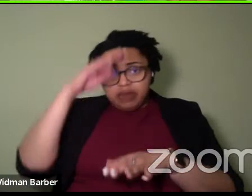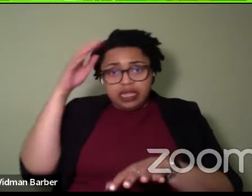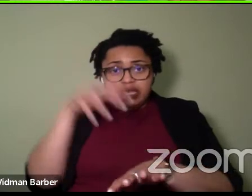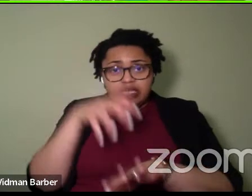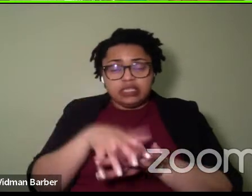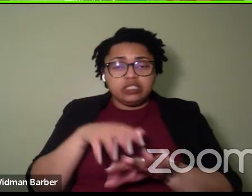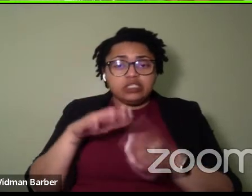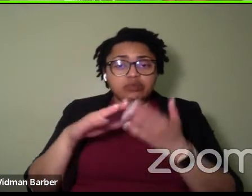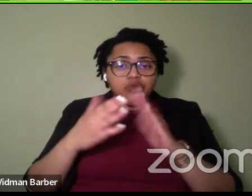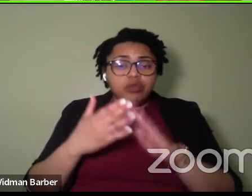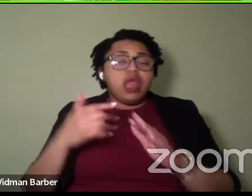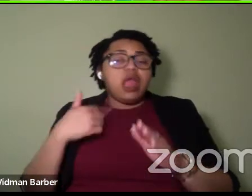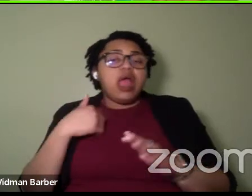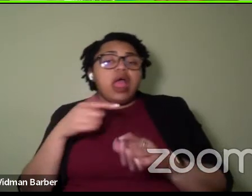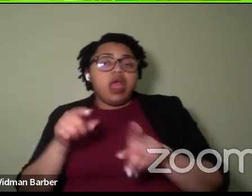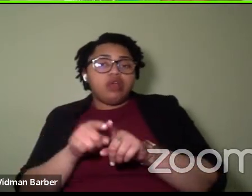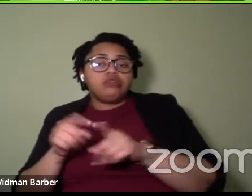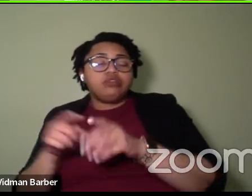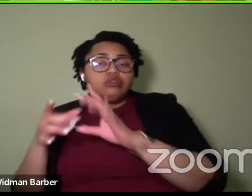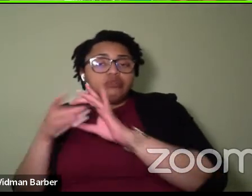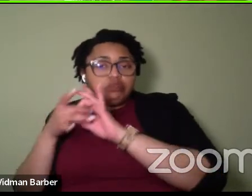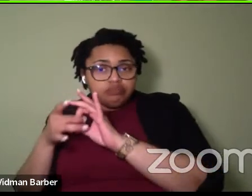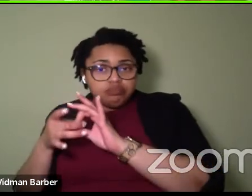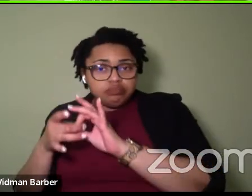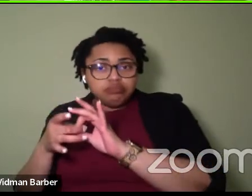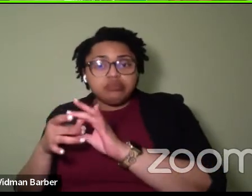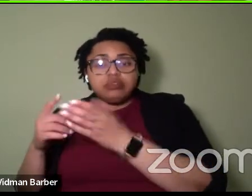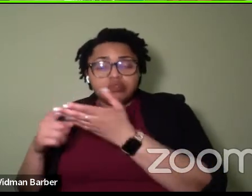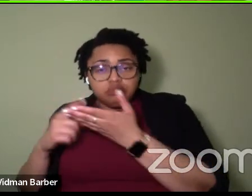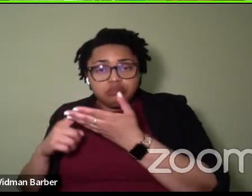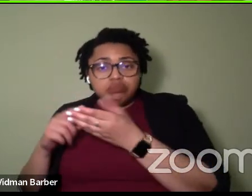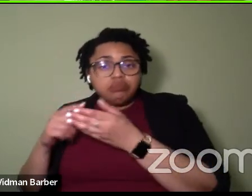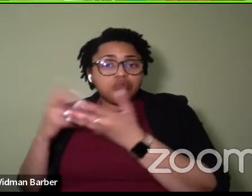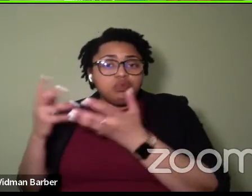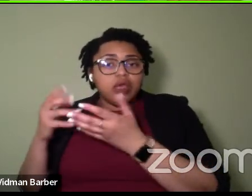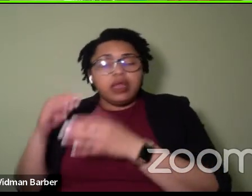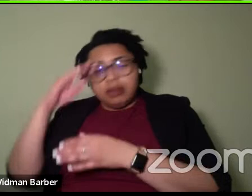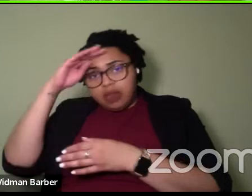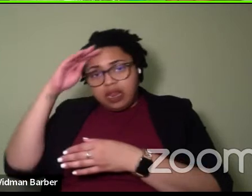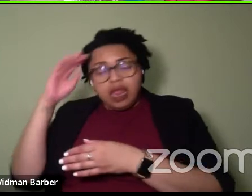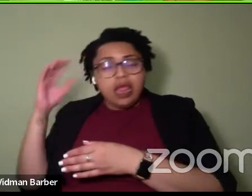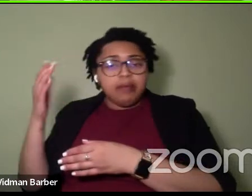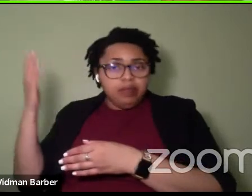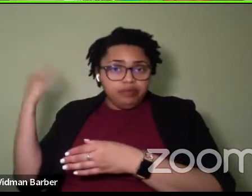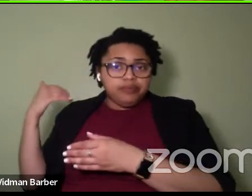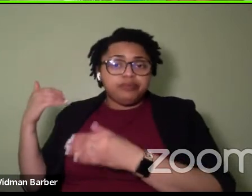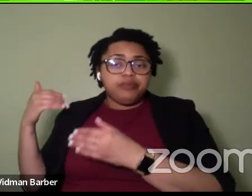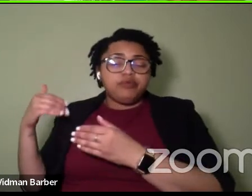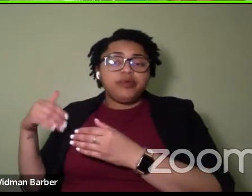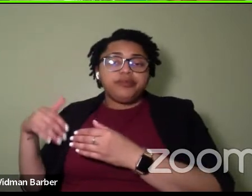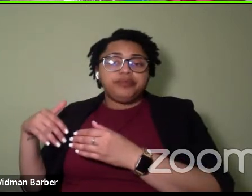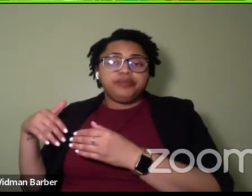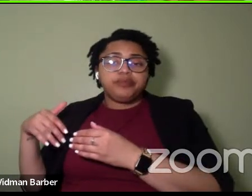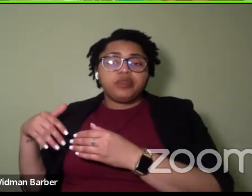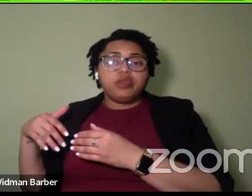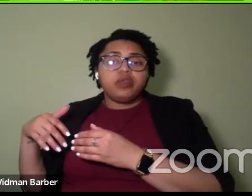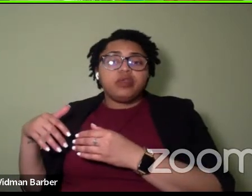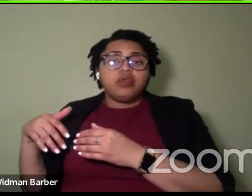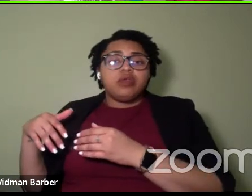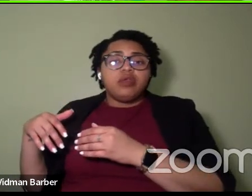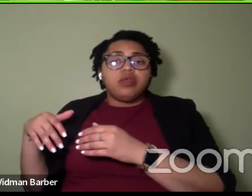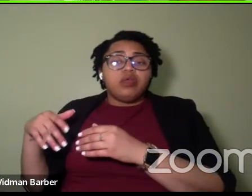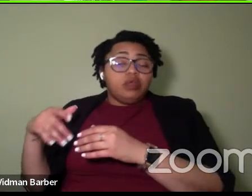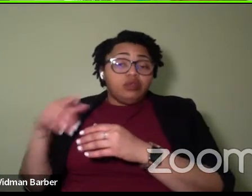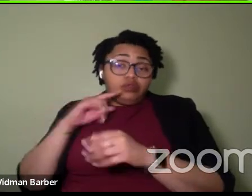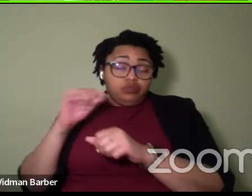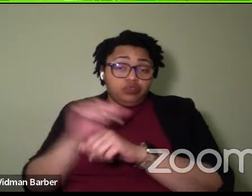Blackness is rooted in indigeneity because, it was indigenous ancestral knowledge that was stolen so that they can work on